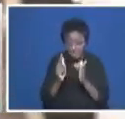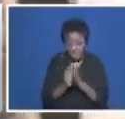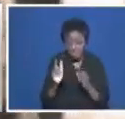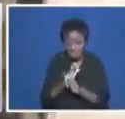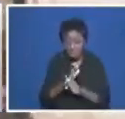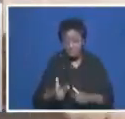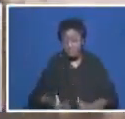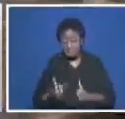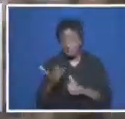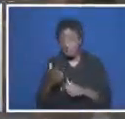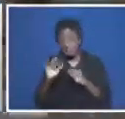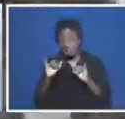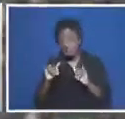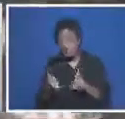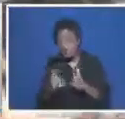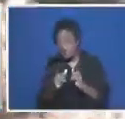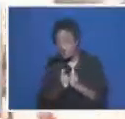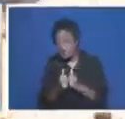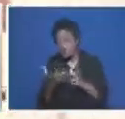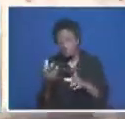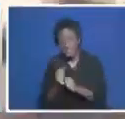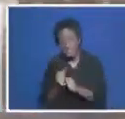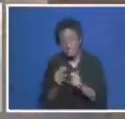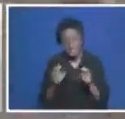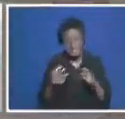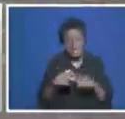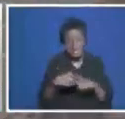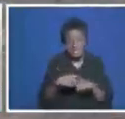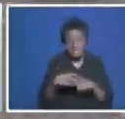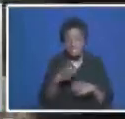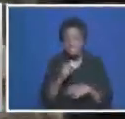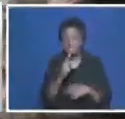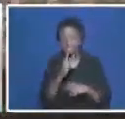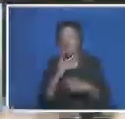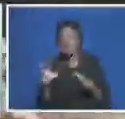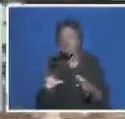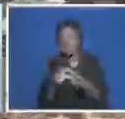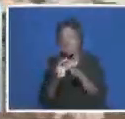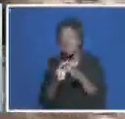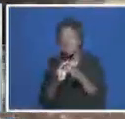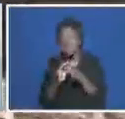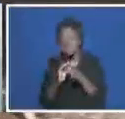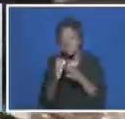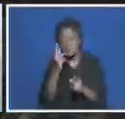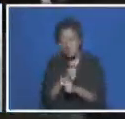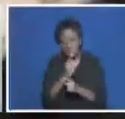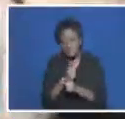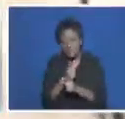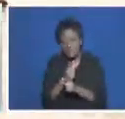and just how they're receiving electrical and water connections. Following these results, the Minister says the correct